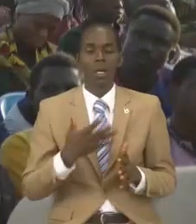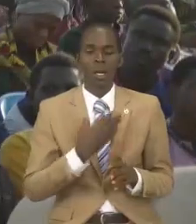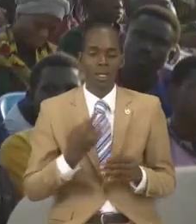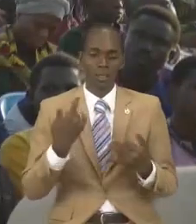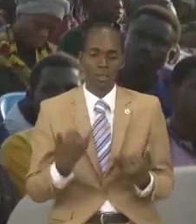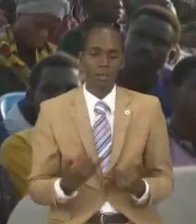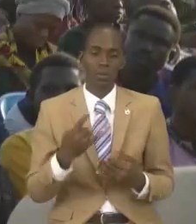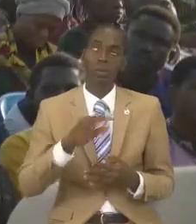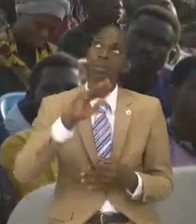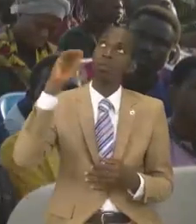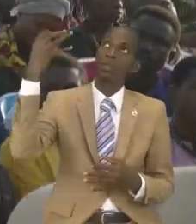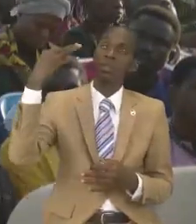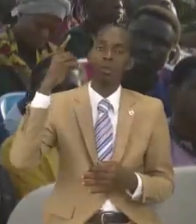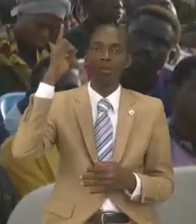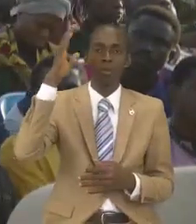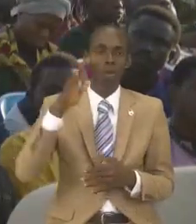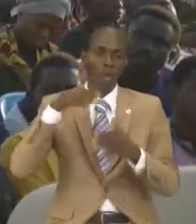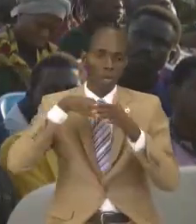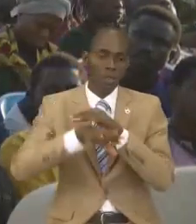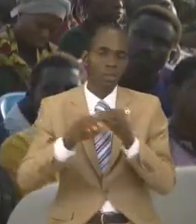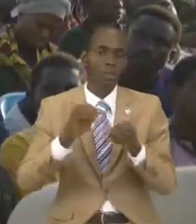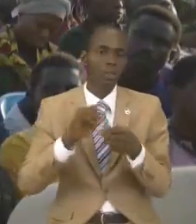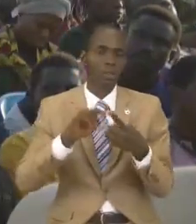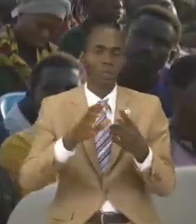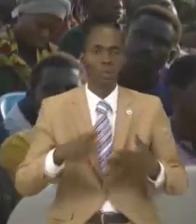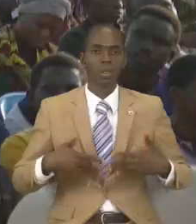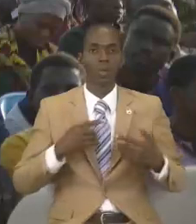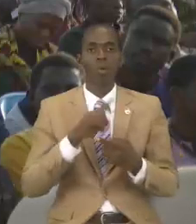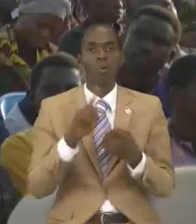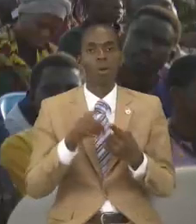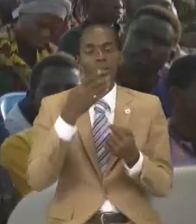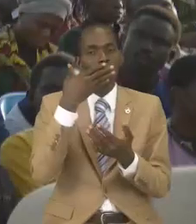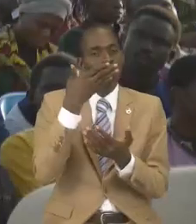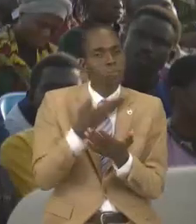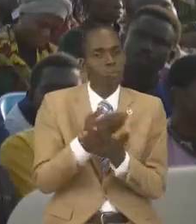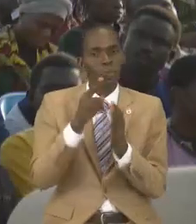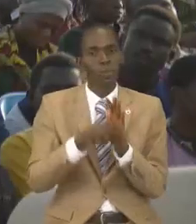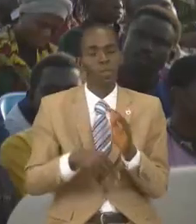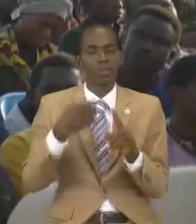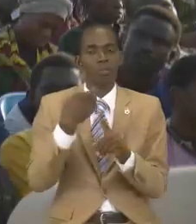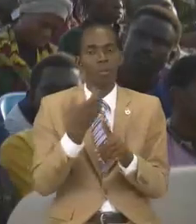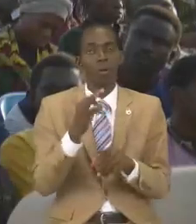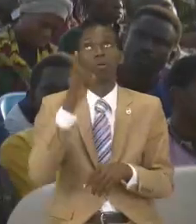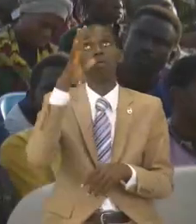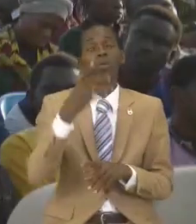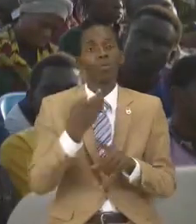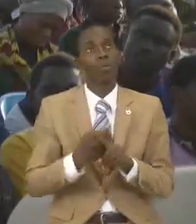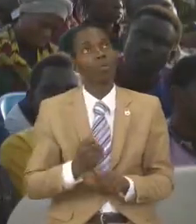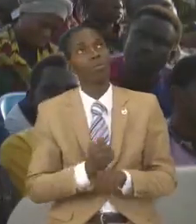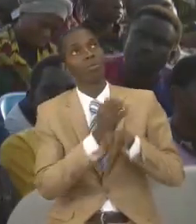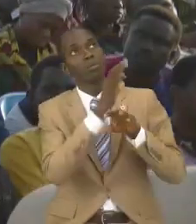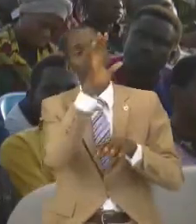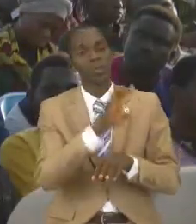life, when the goodness of God from Calvary enters your